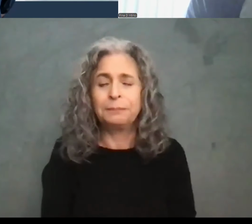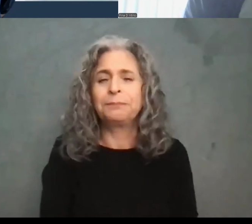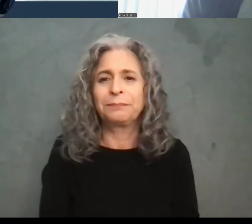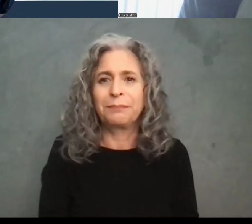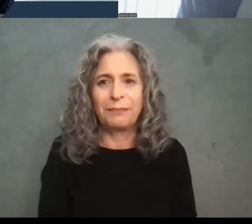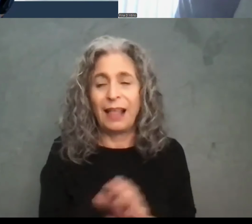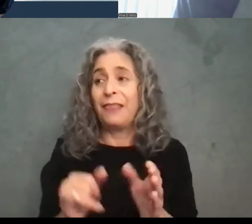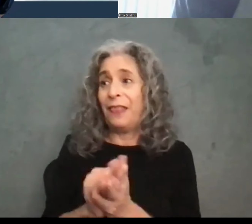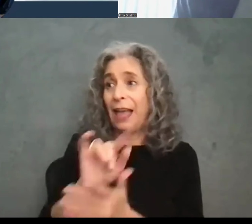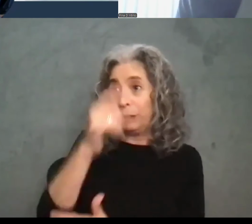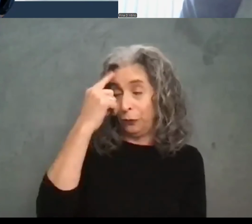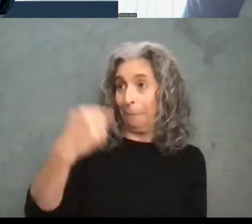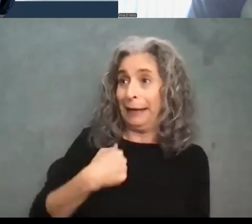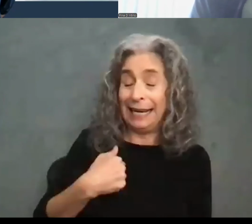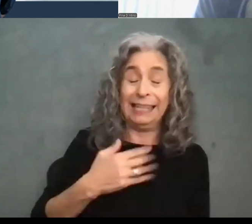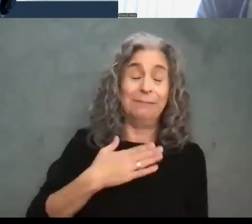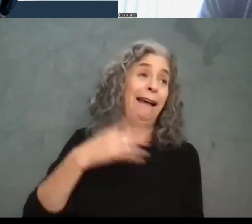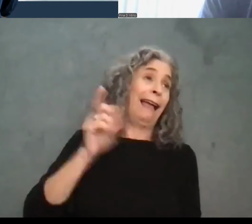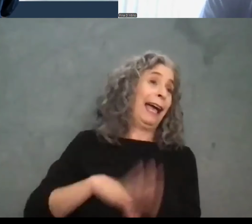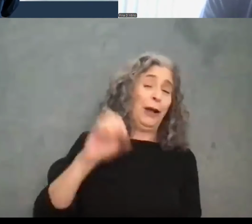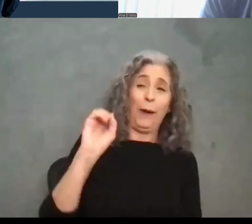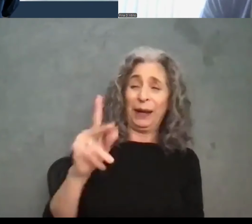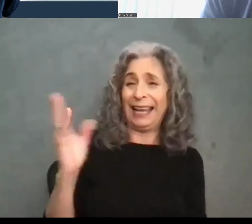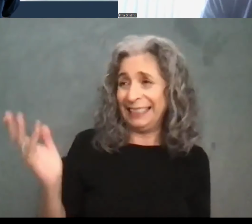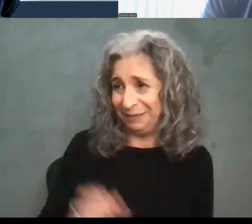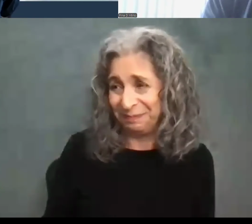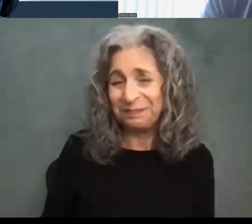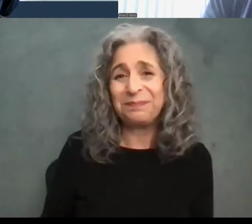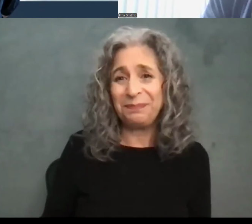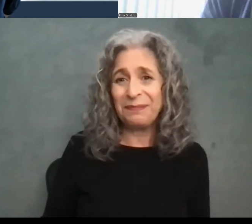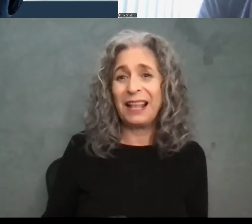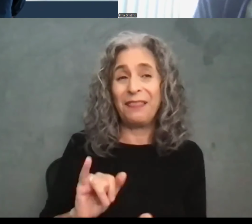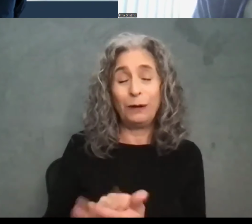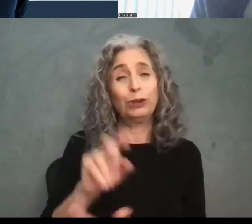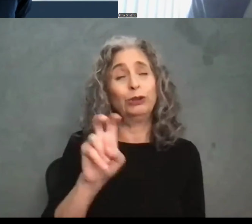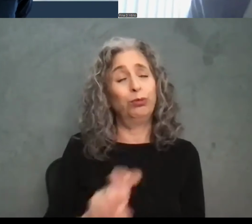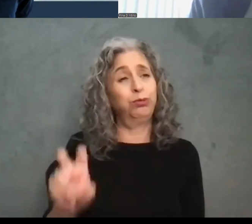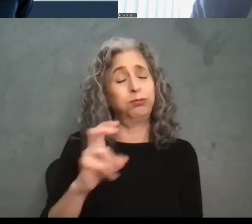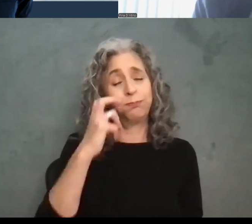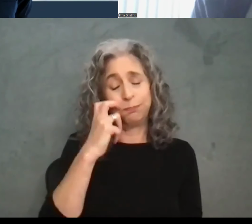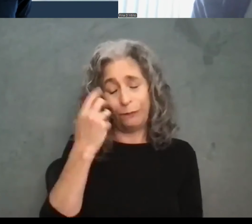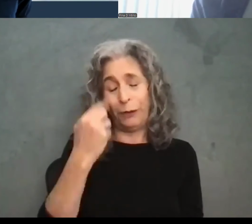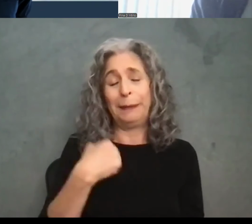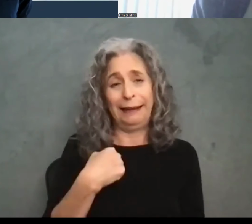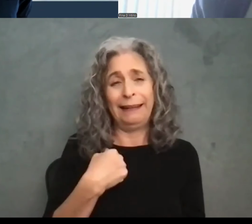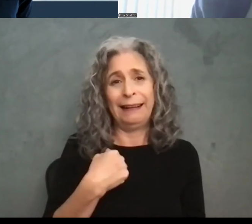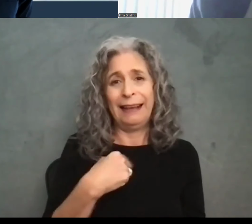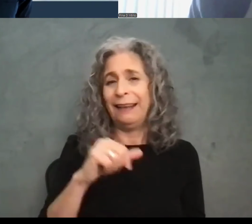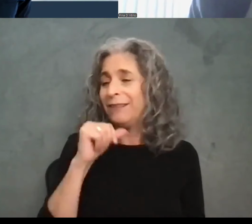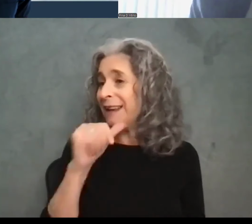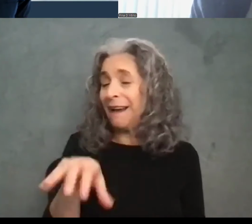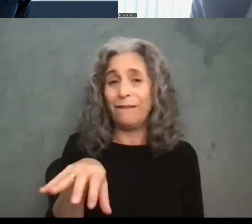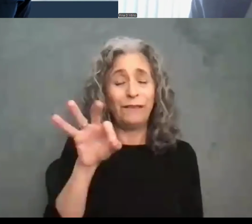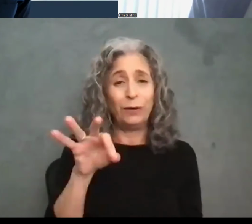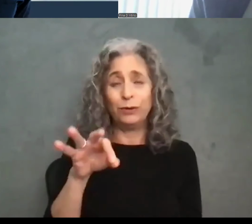That's questions for me. Oh my goodness. Okay. Well, I'll tell you, that was quite the journey for me. I have not found